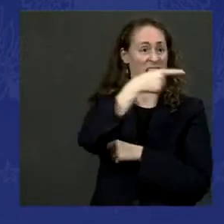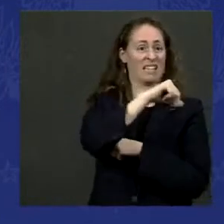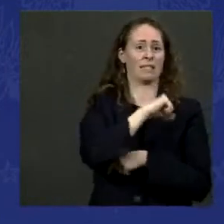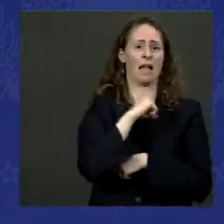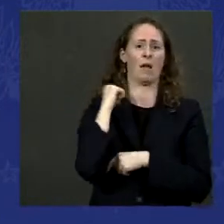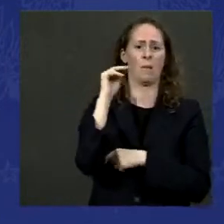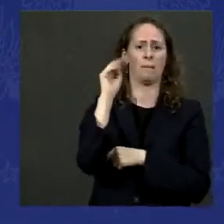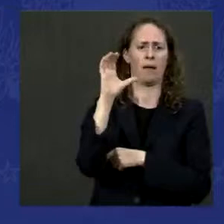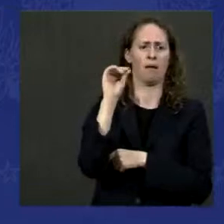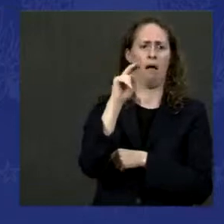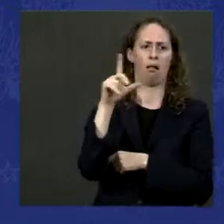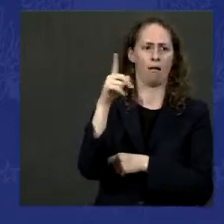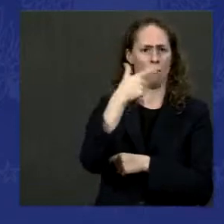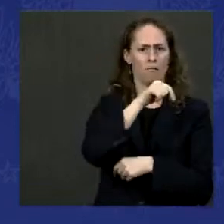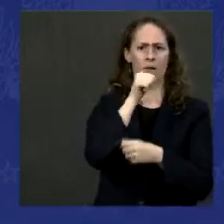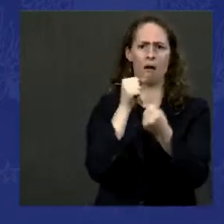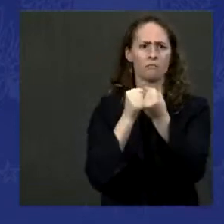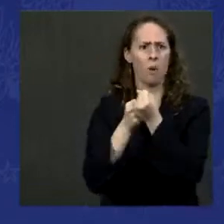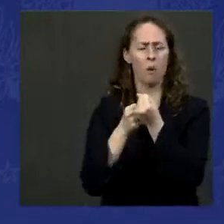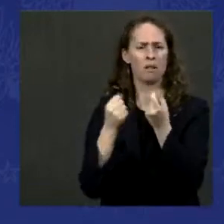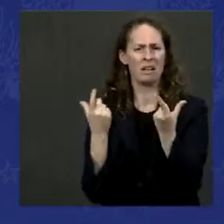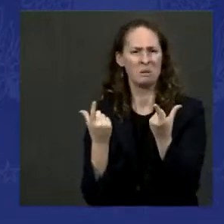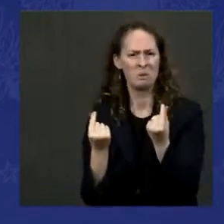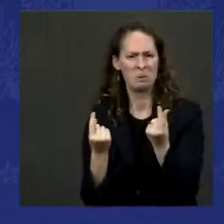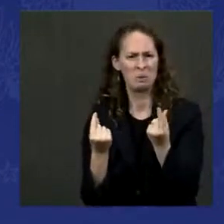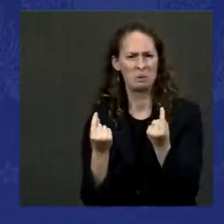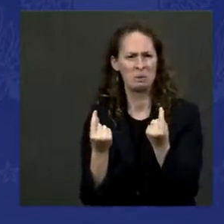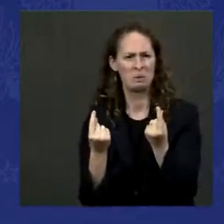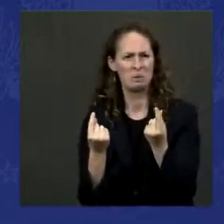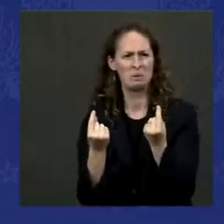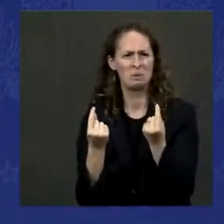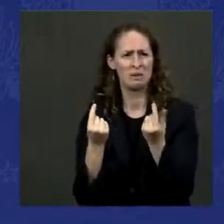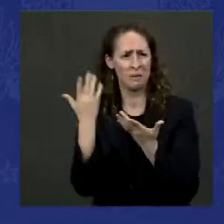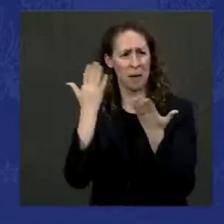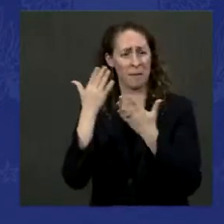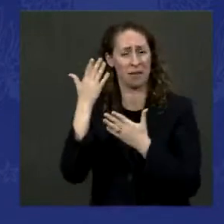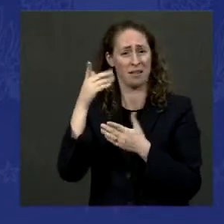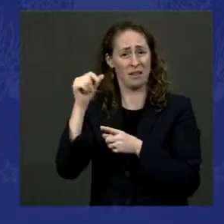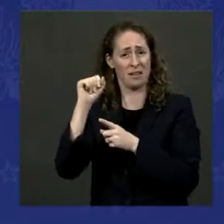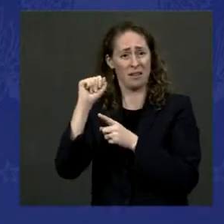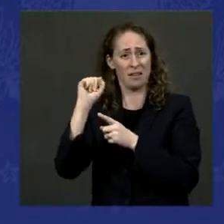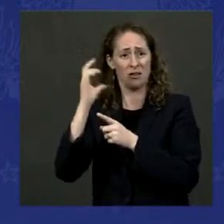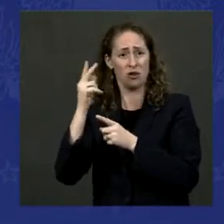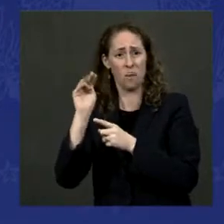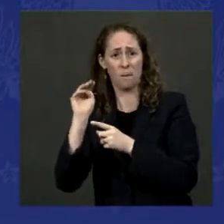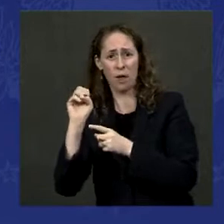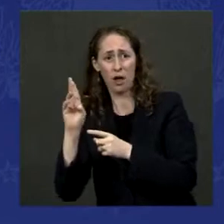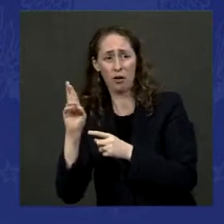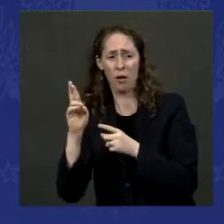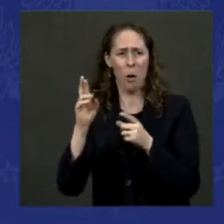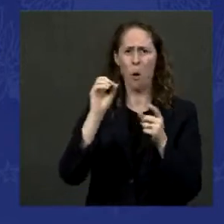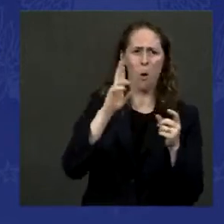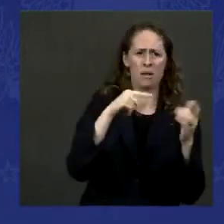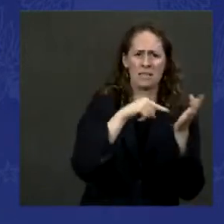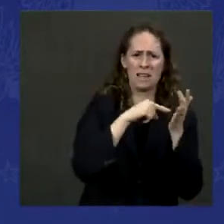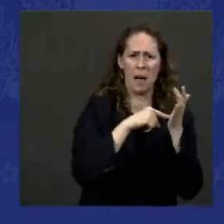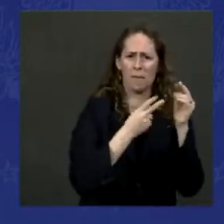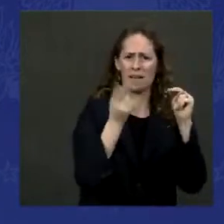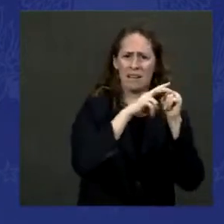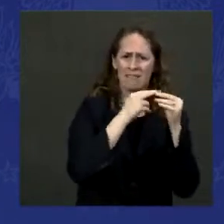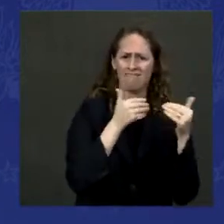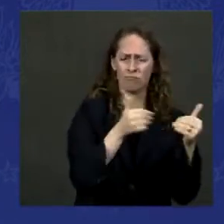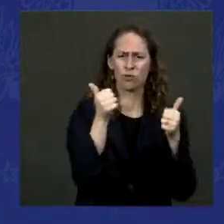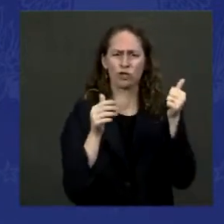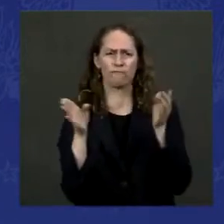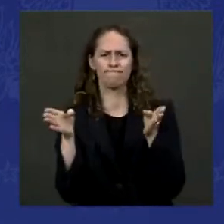is more important, that position that Senator Schumer has, or raising the debt ceiling? And then I also have a question for you on Ethiopia. If you would. No, I'm going to